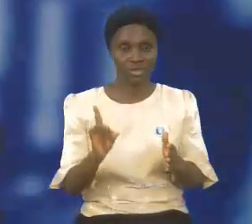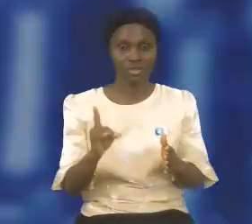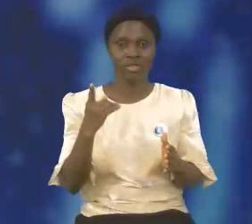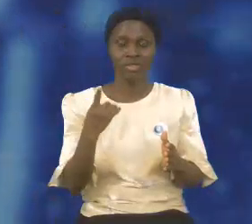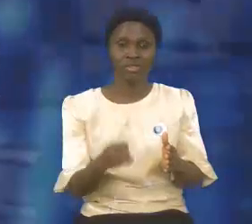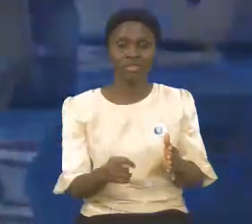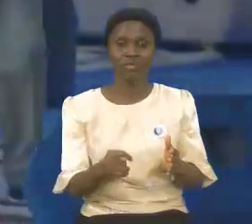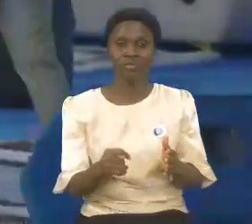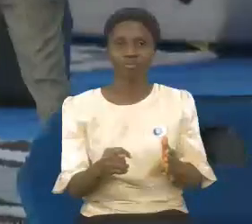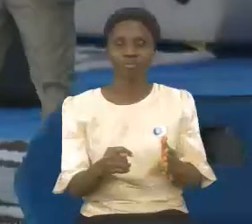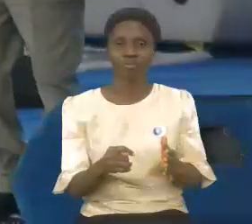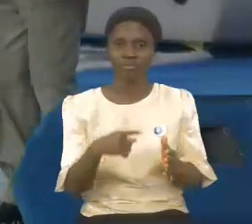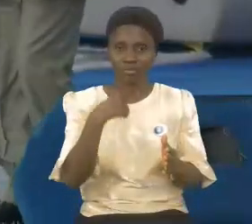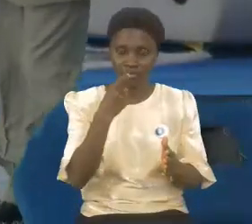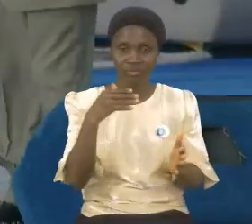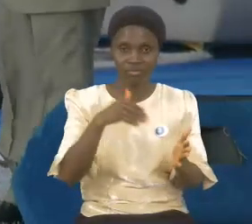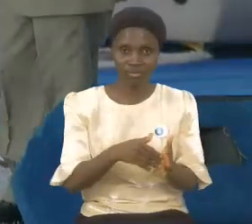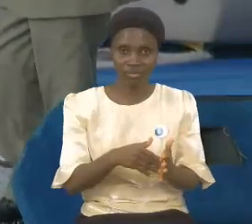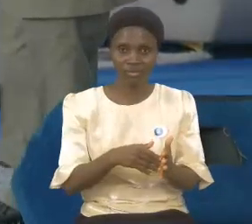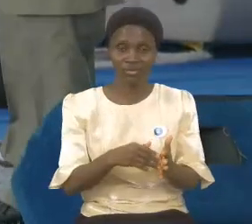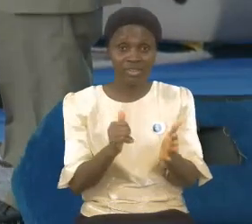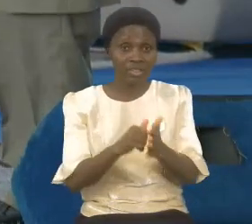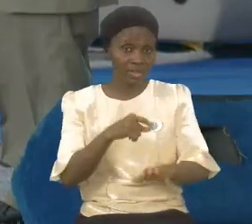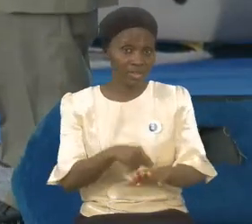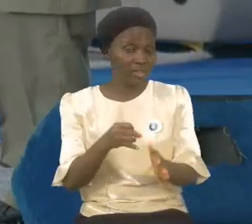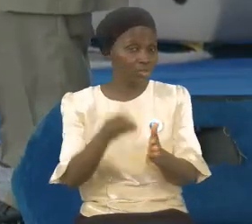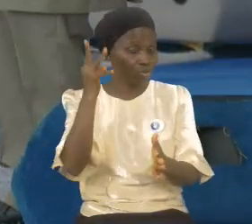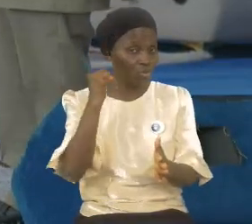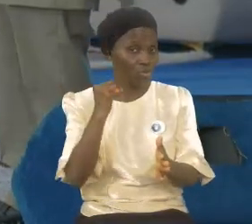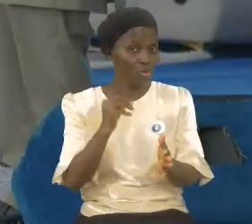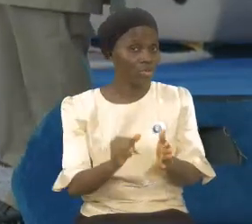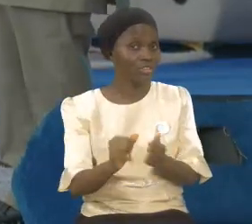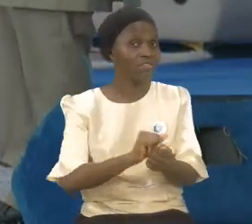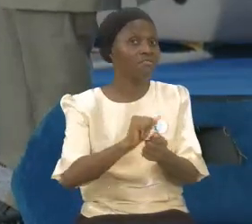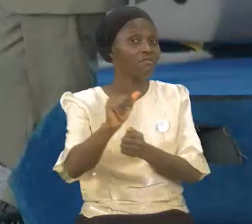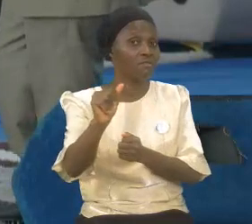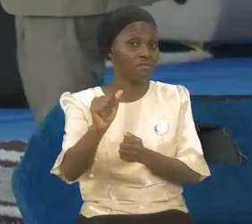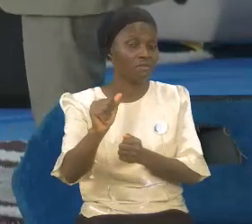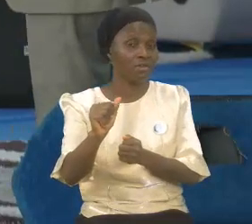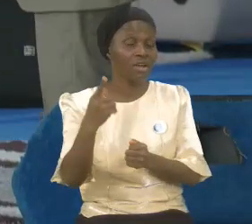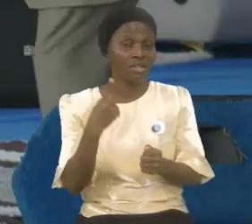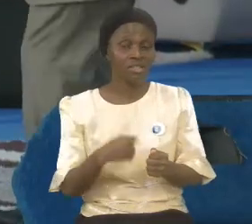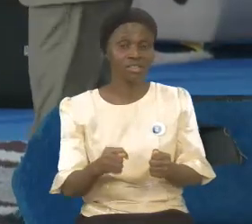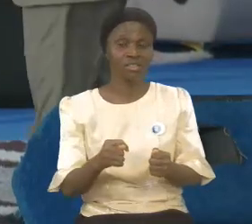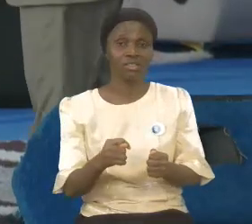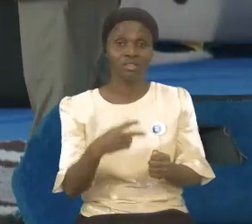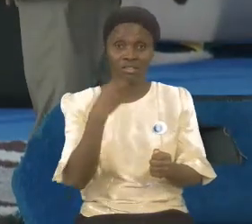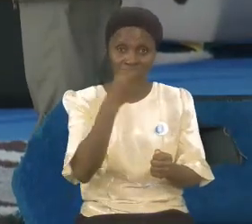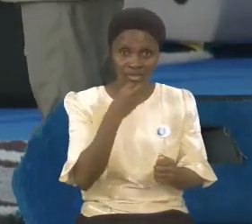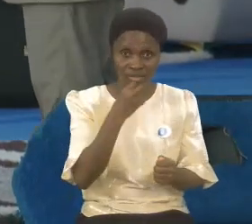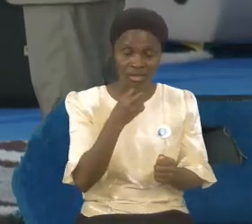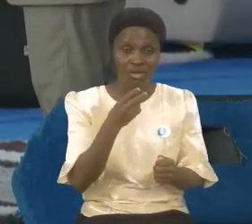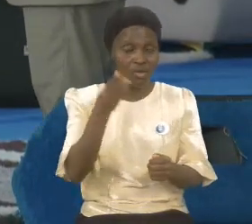because at that time it was still far from the time of the end. The emphasis is on salvation.